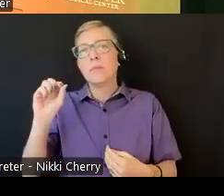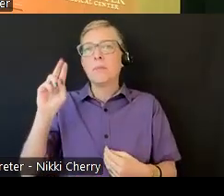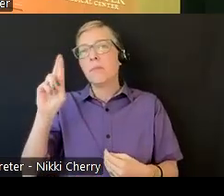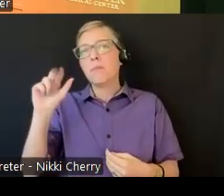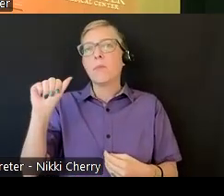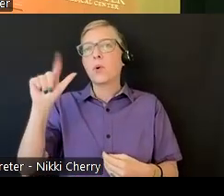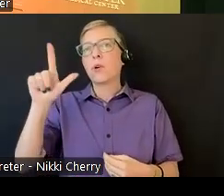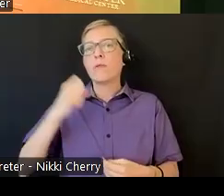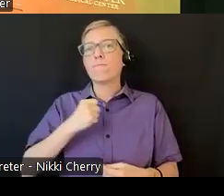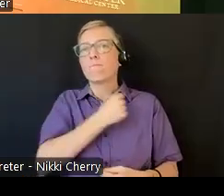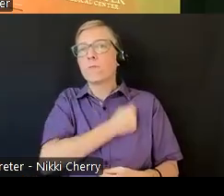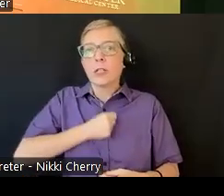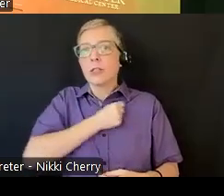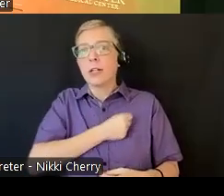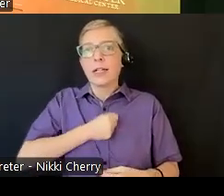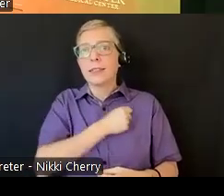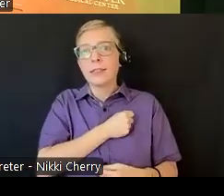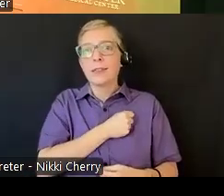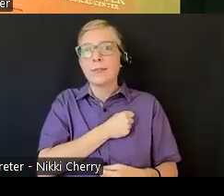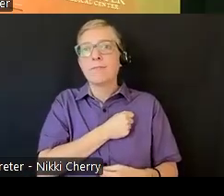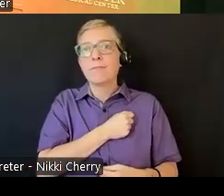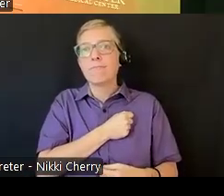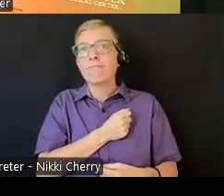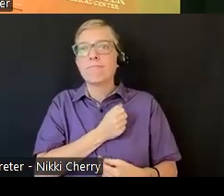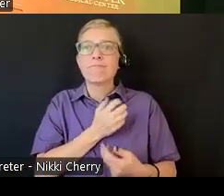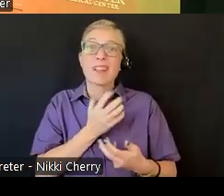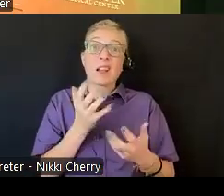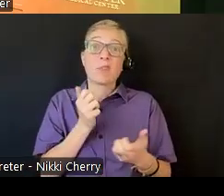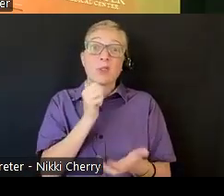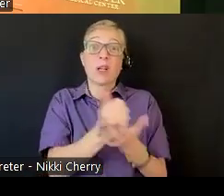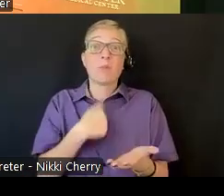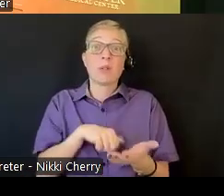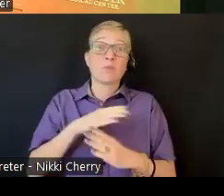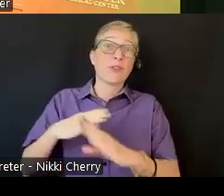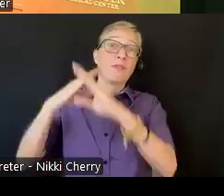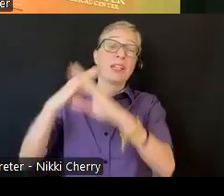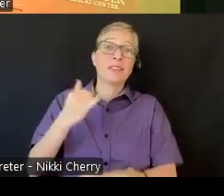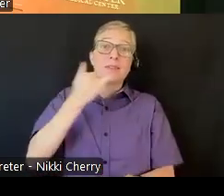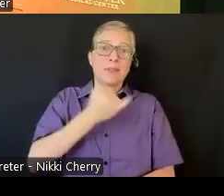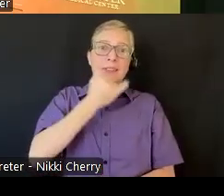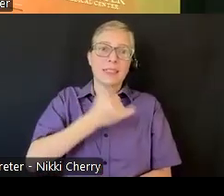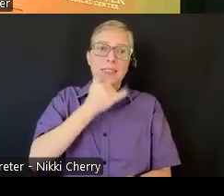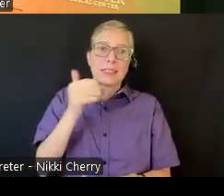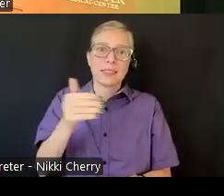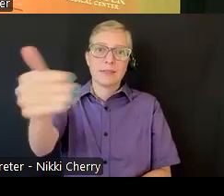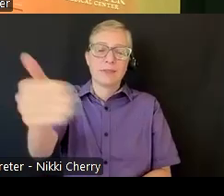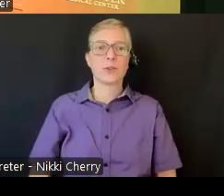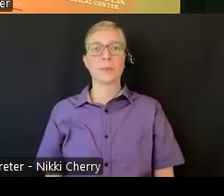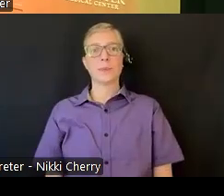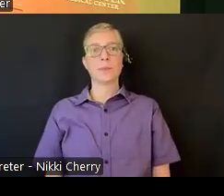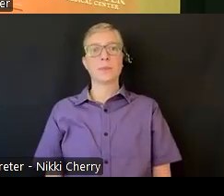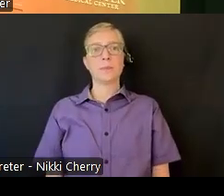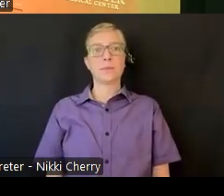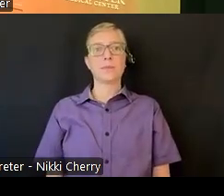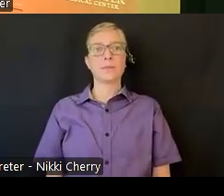way of preventing ourselves from making those mistakes. Department of Psychiatry, despite all